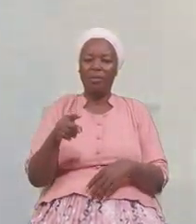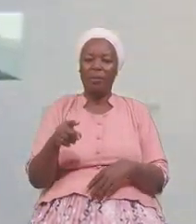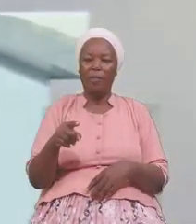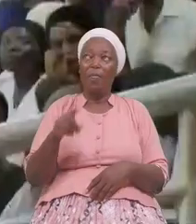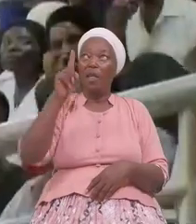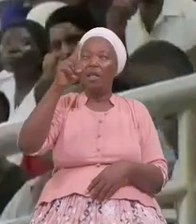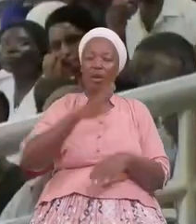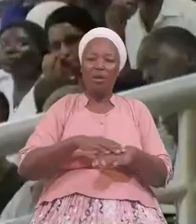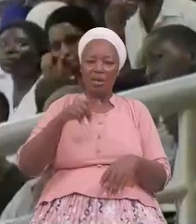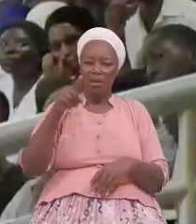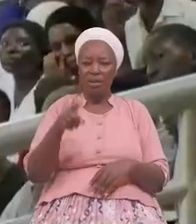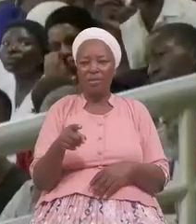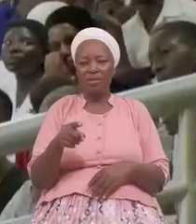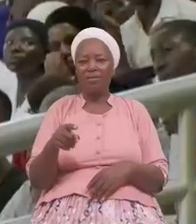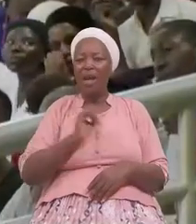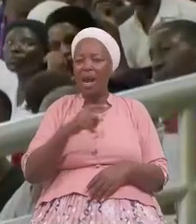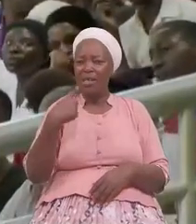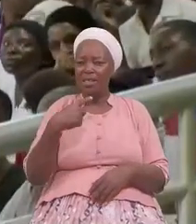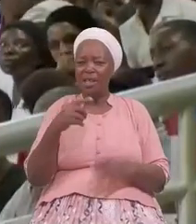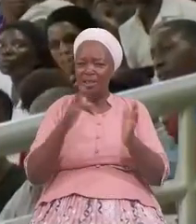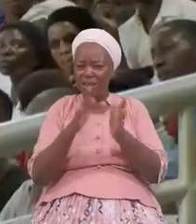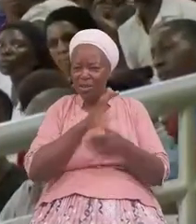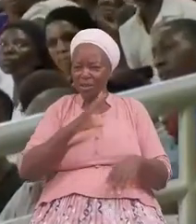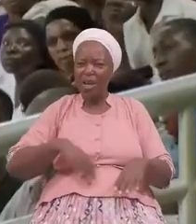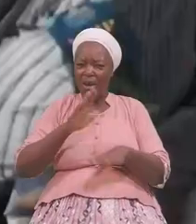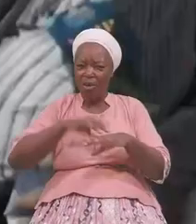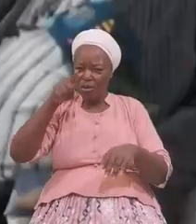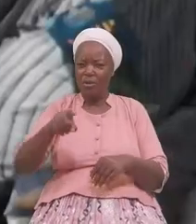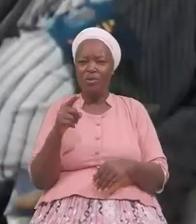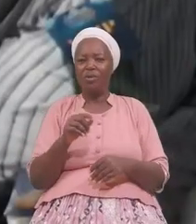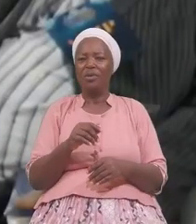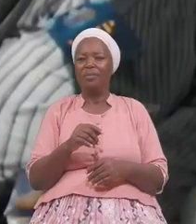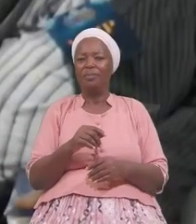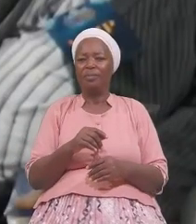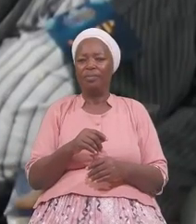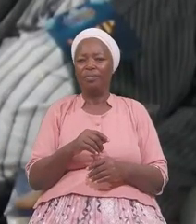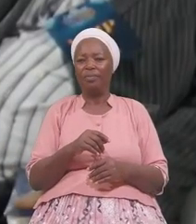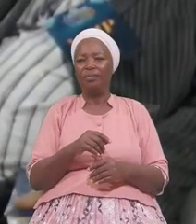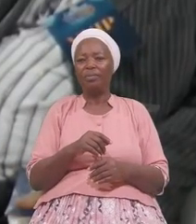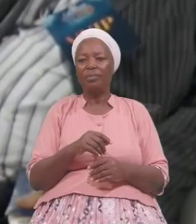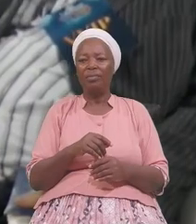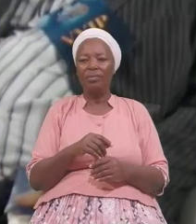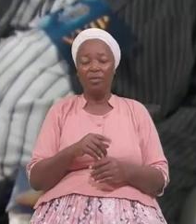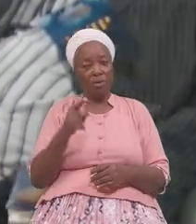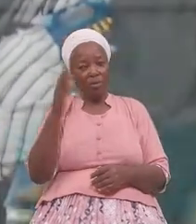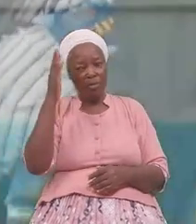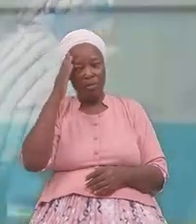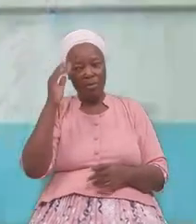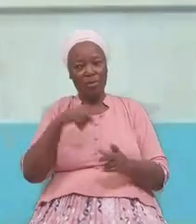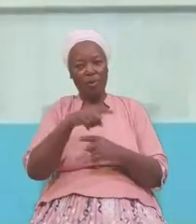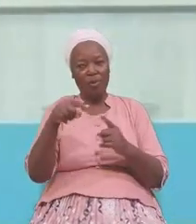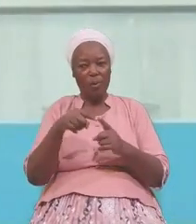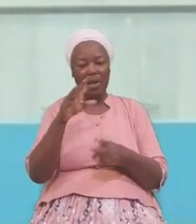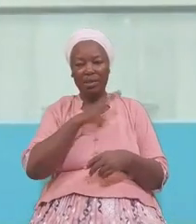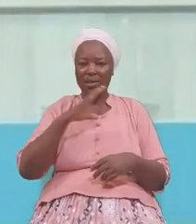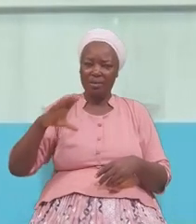thee. I said, he calleth thee. You know, when